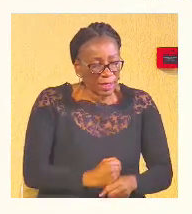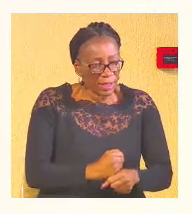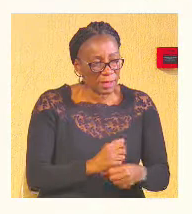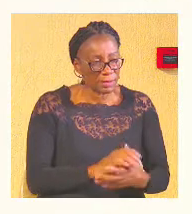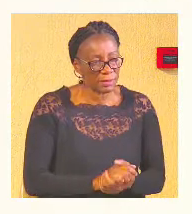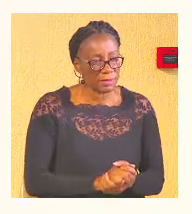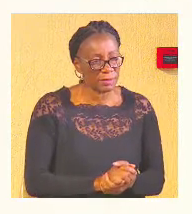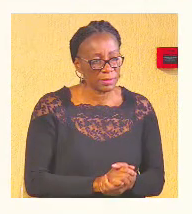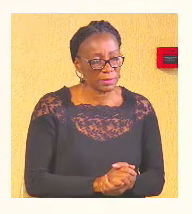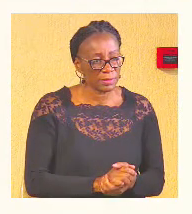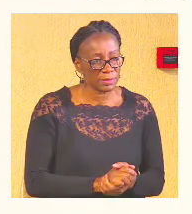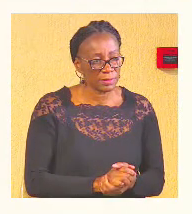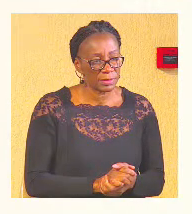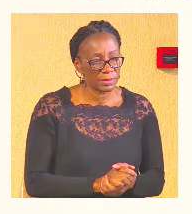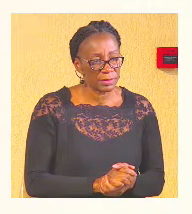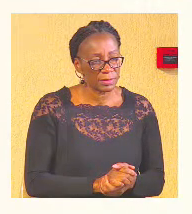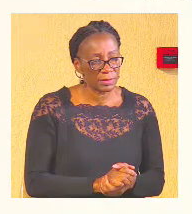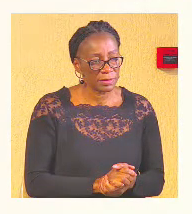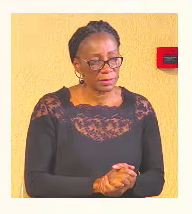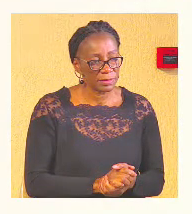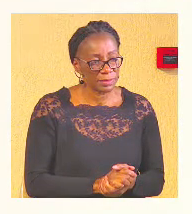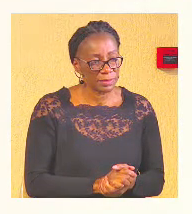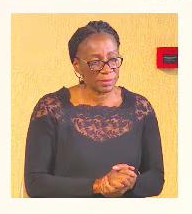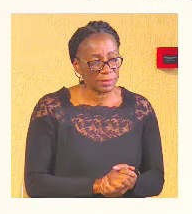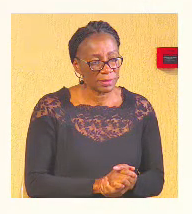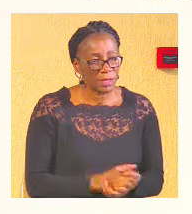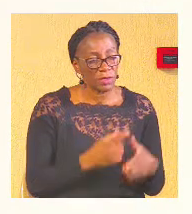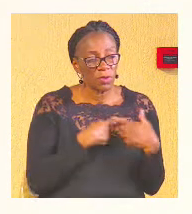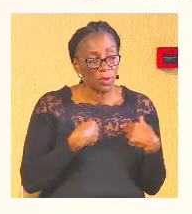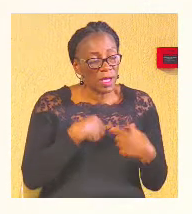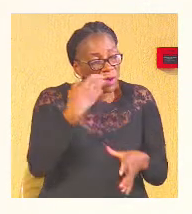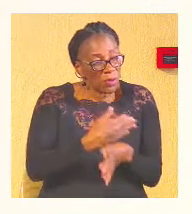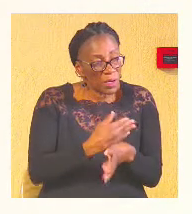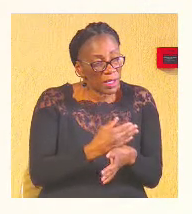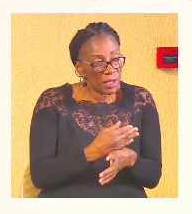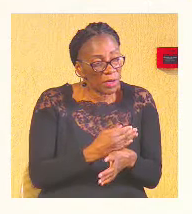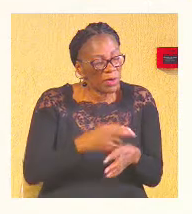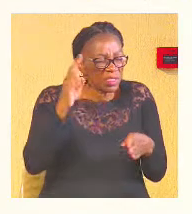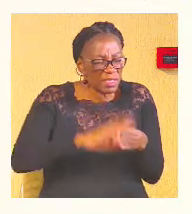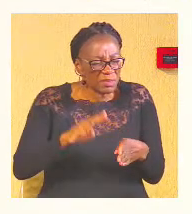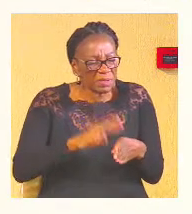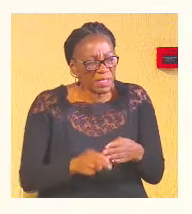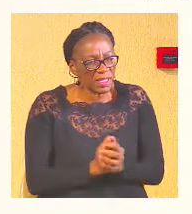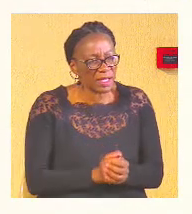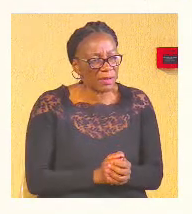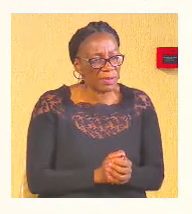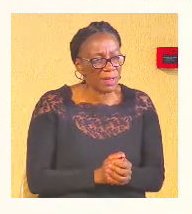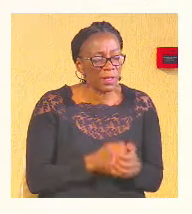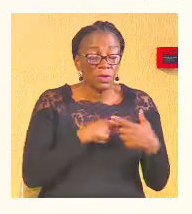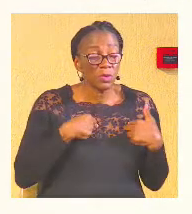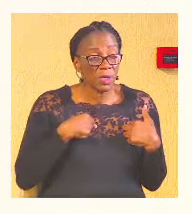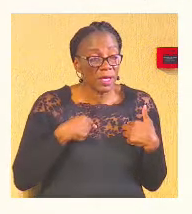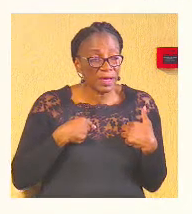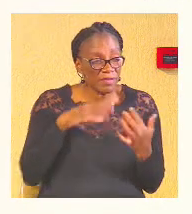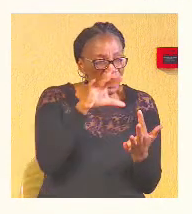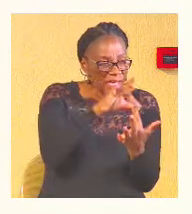the concept note on upscaling and expanding testing. We have identified the target groups that